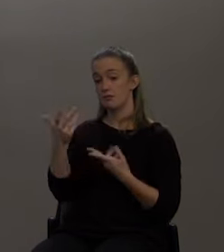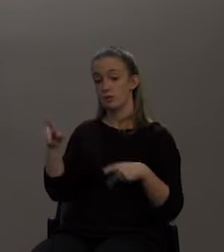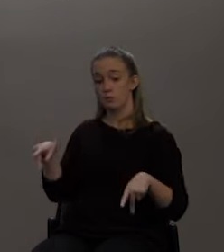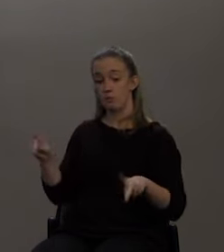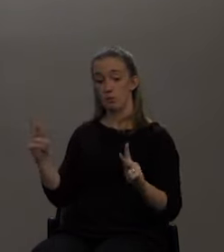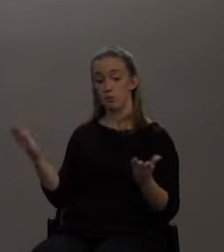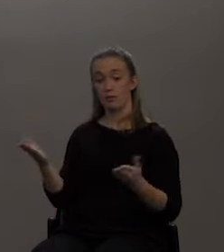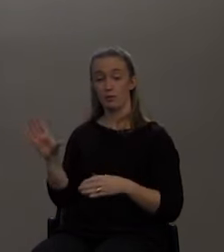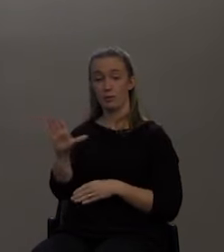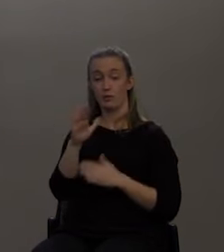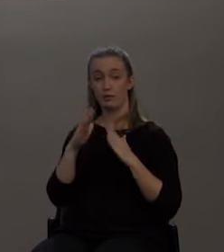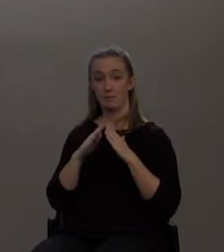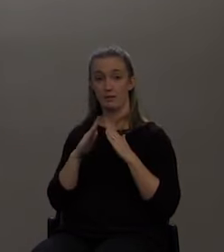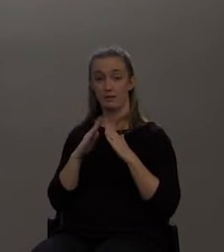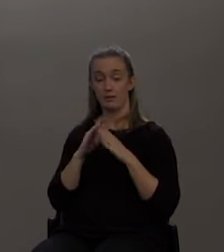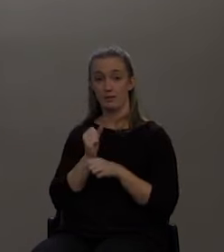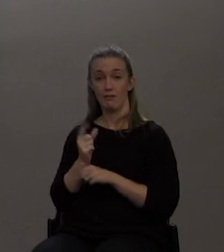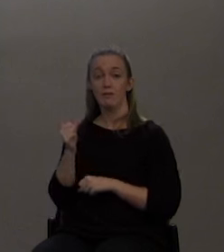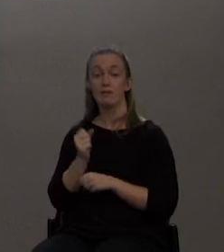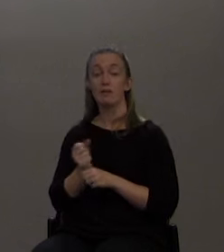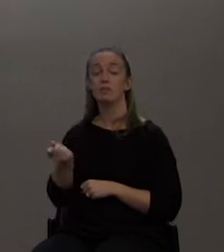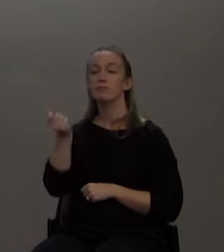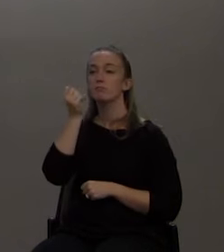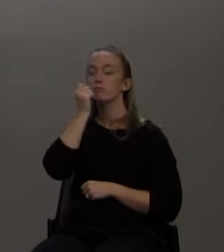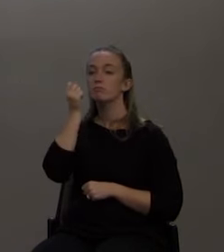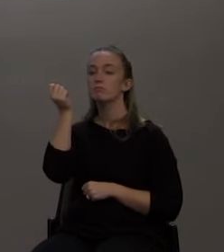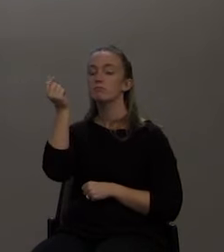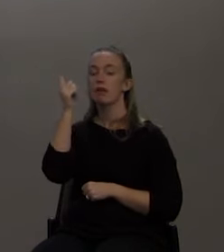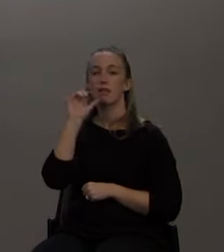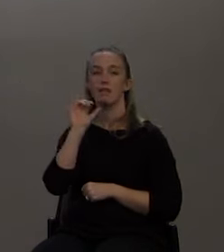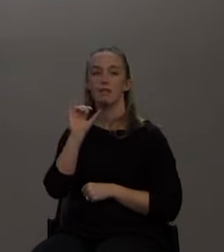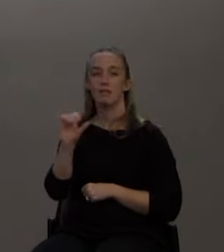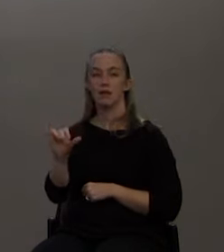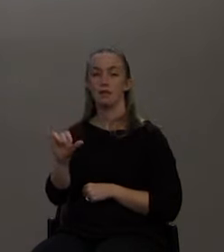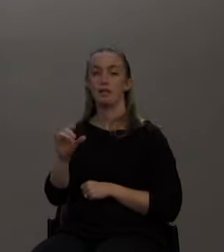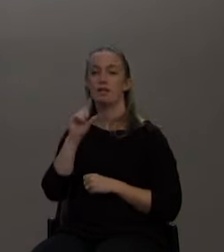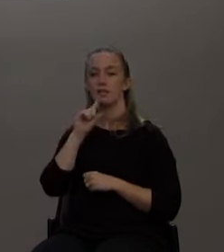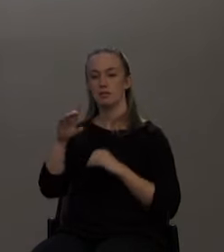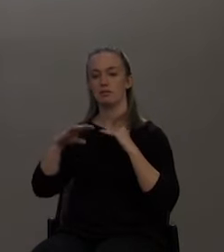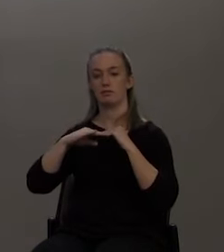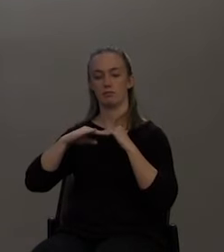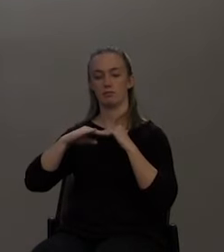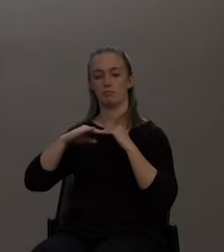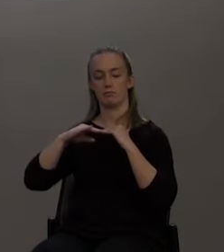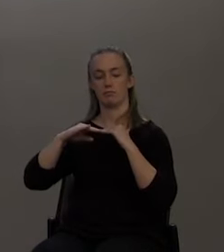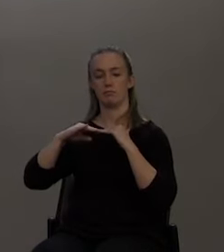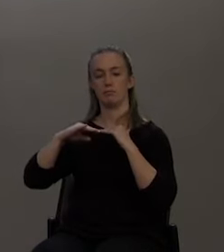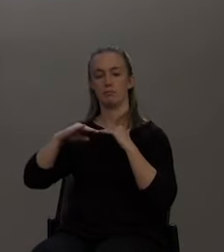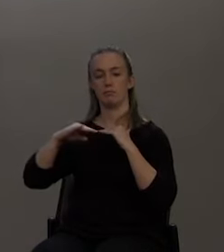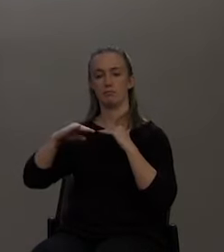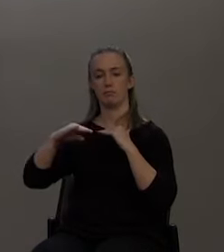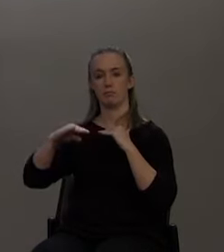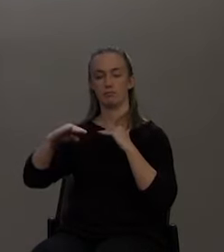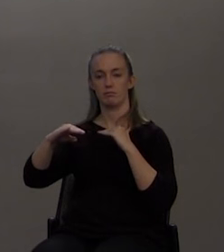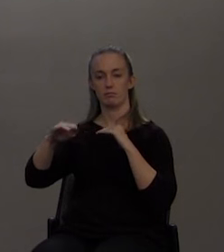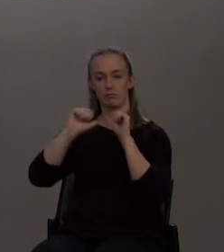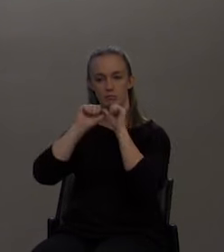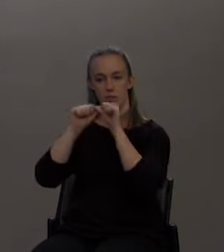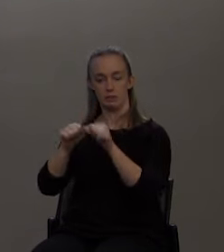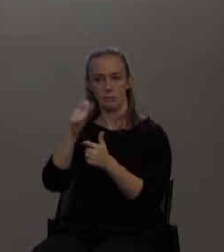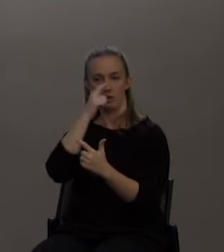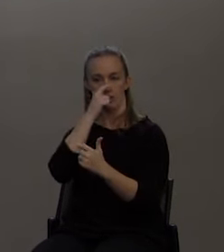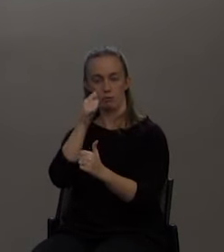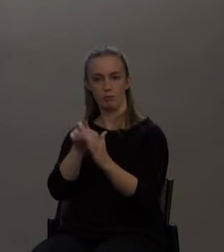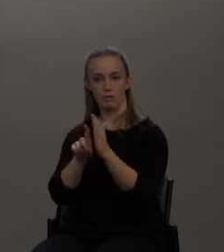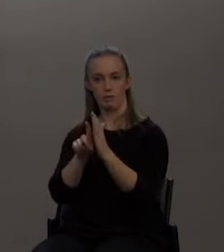here in your community. And that is a steady interest in development. And